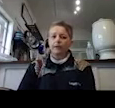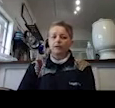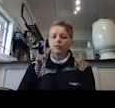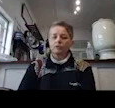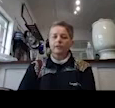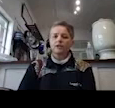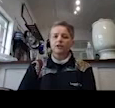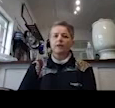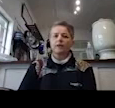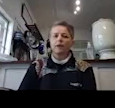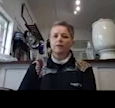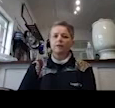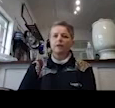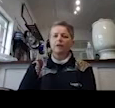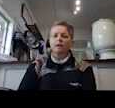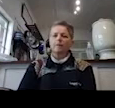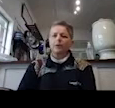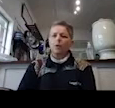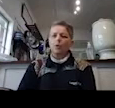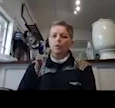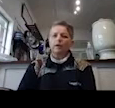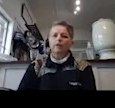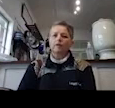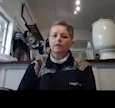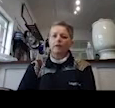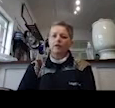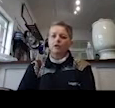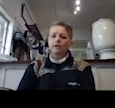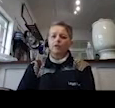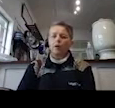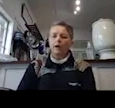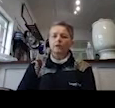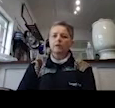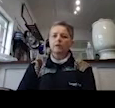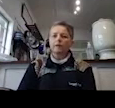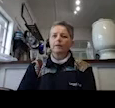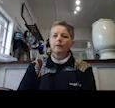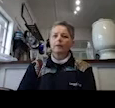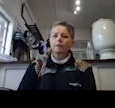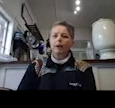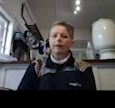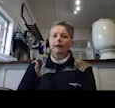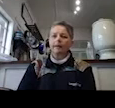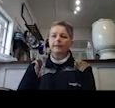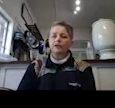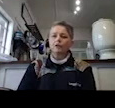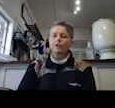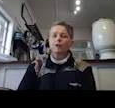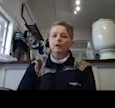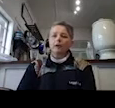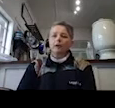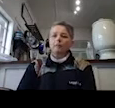who has a court decision in their favour, or if it's Revenue New South Wales, then the bank has